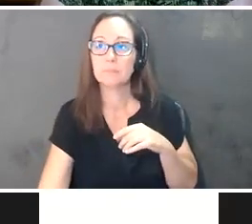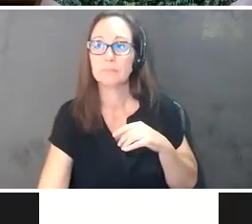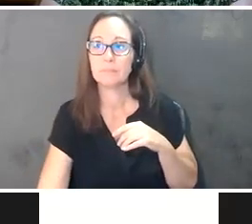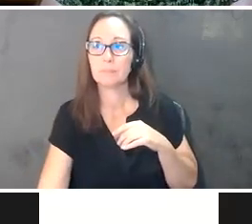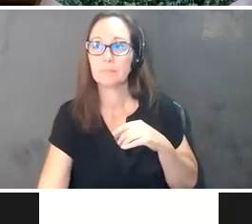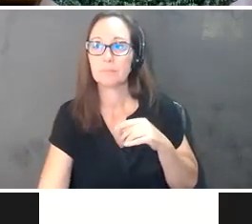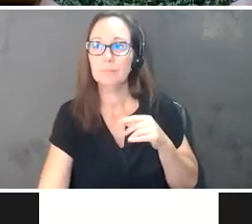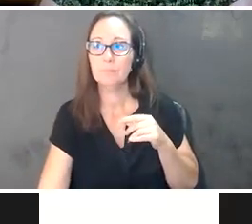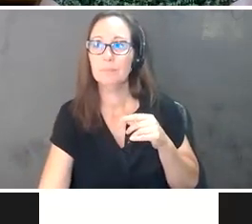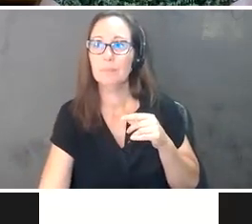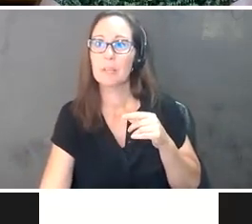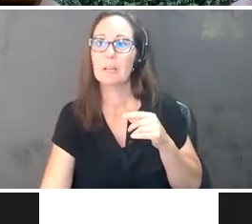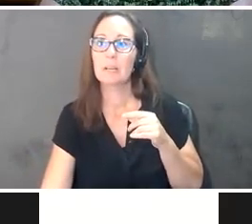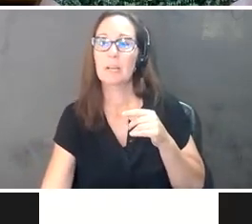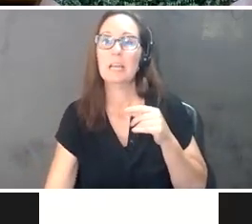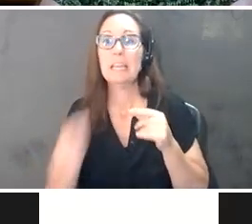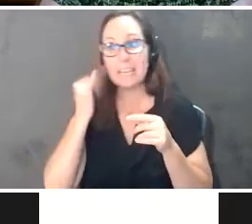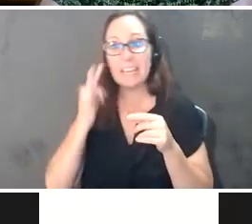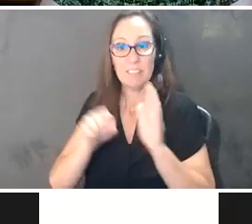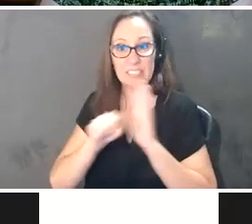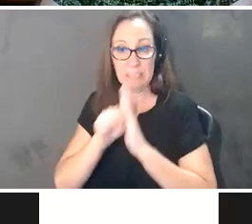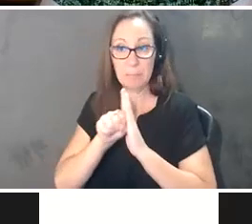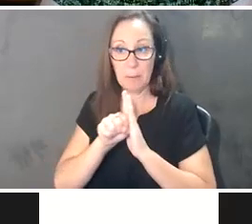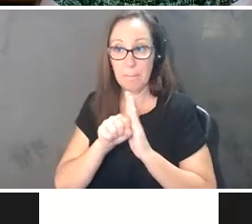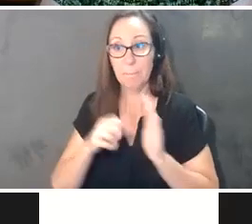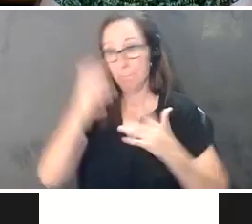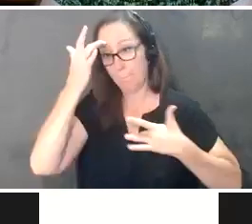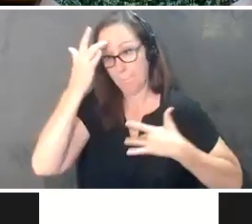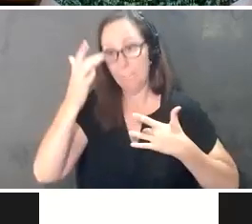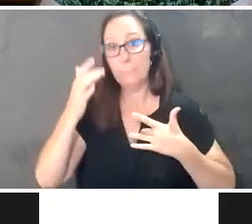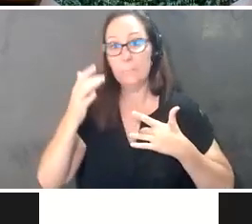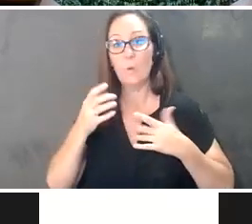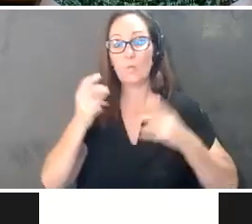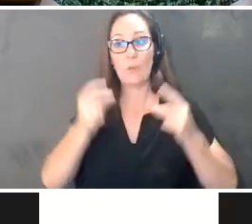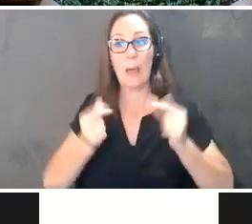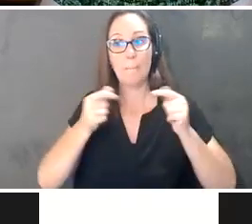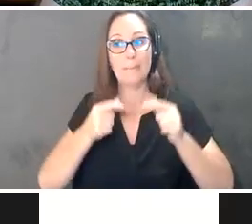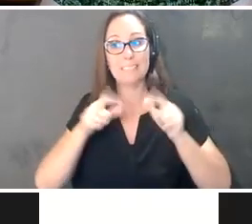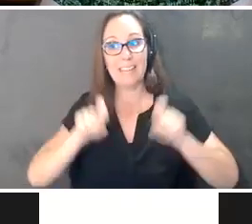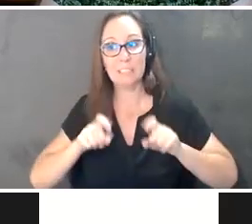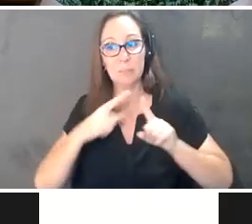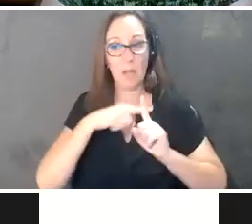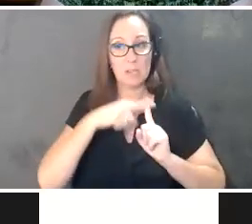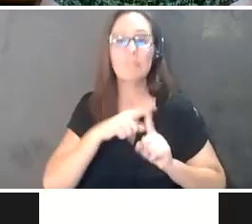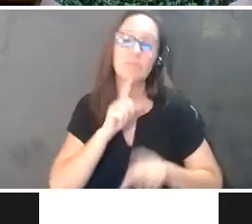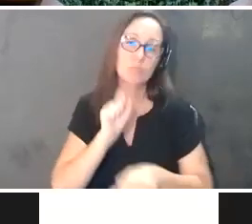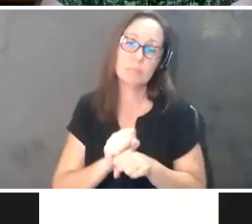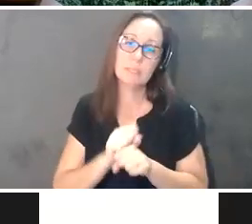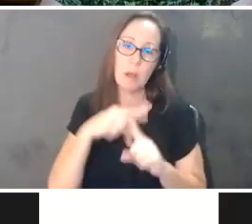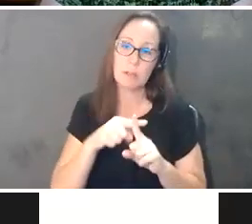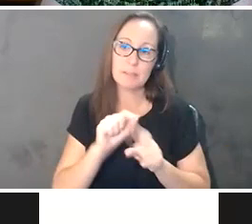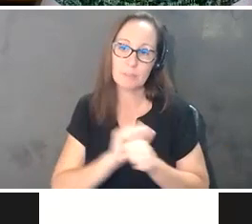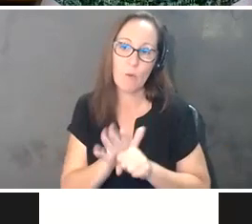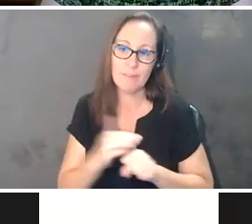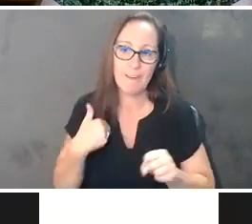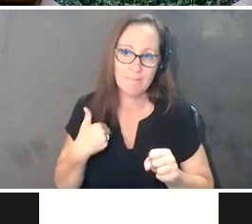If you have symptoms and a rapid test is positive, then you can consider that a true positive and know that, okay, well, I don't